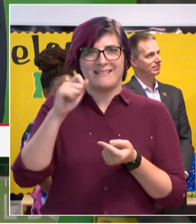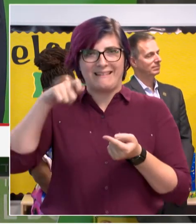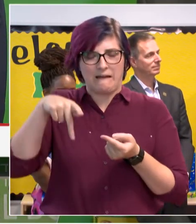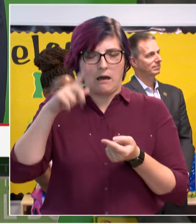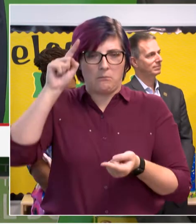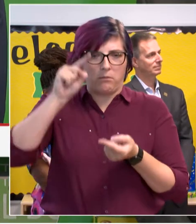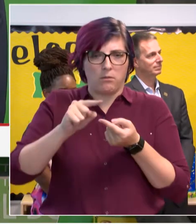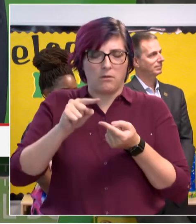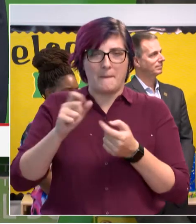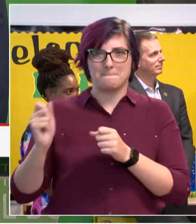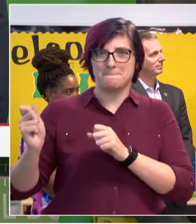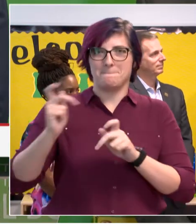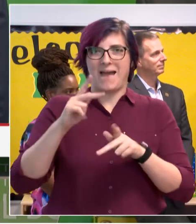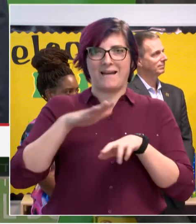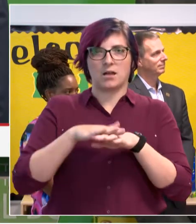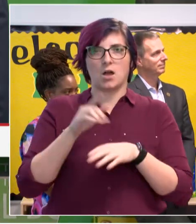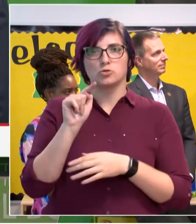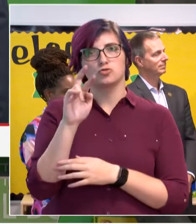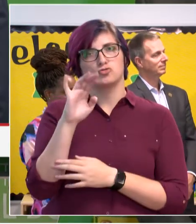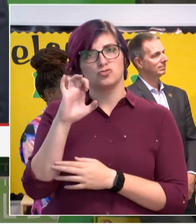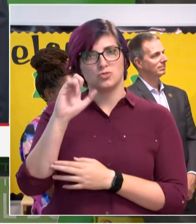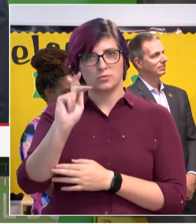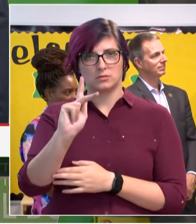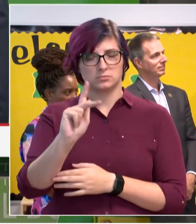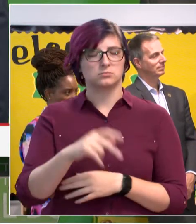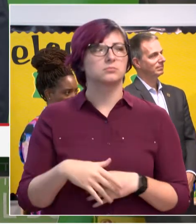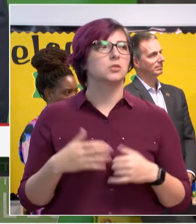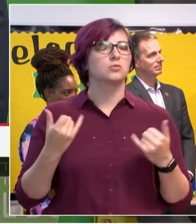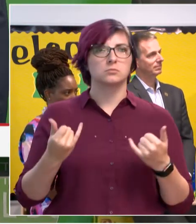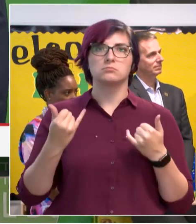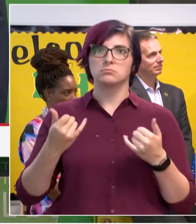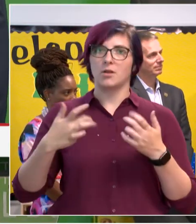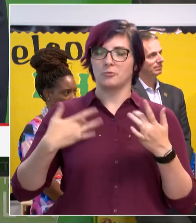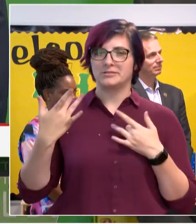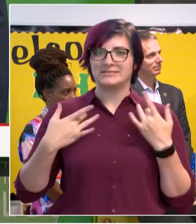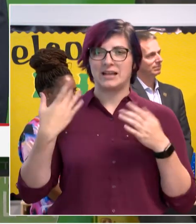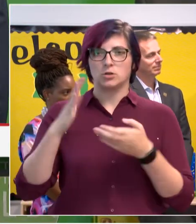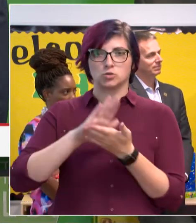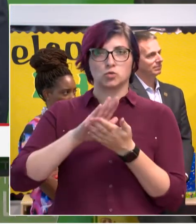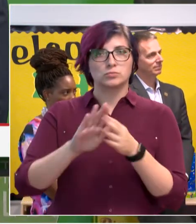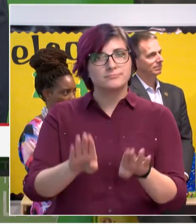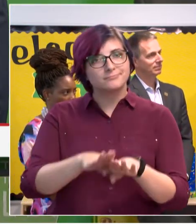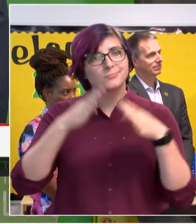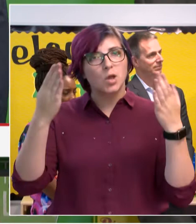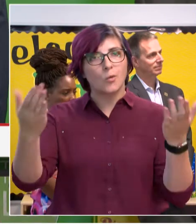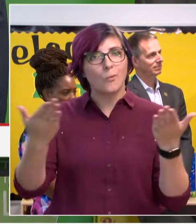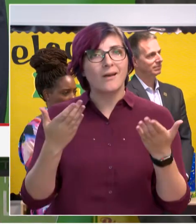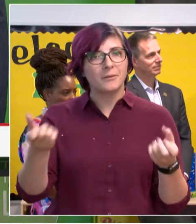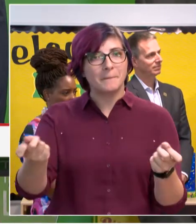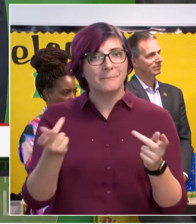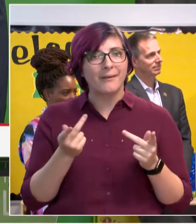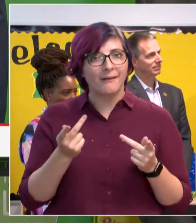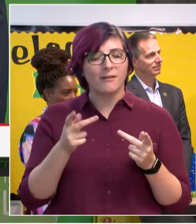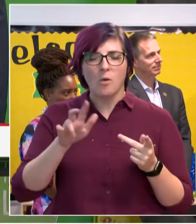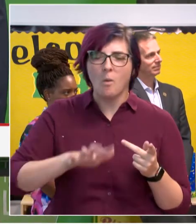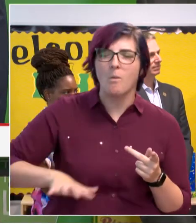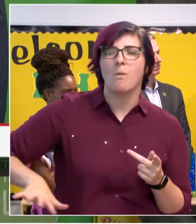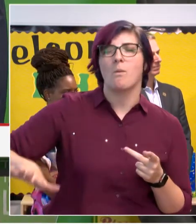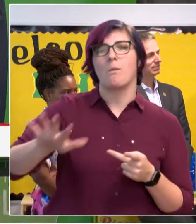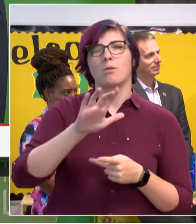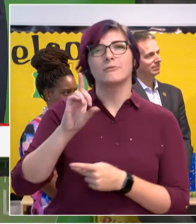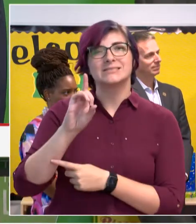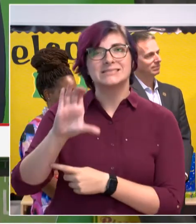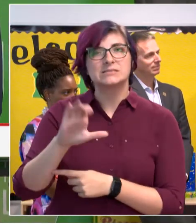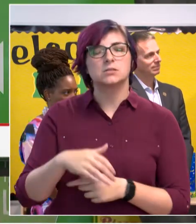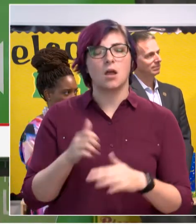track. Well, I mean, as we stand here today, excited about opening the doors of the school and welcoming back all our learners across the district,